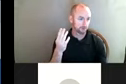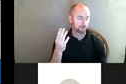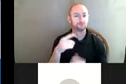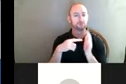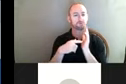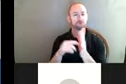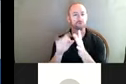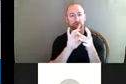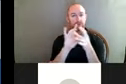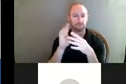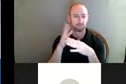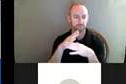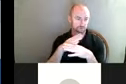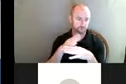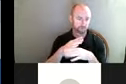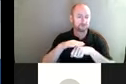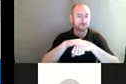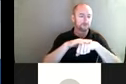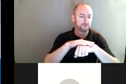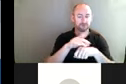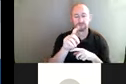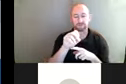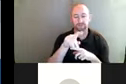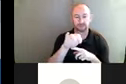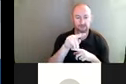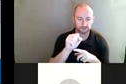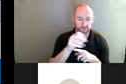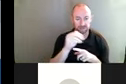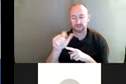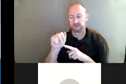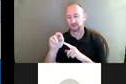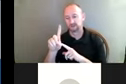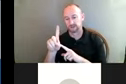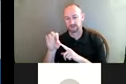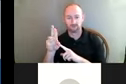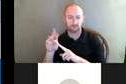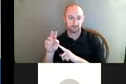showing the relationship between surficial deposits and landforms.